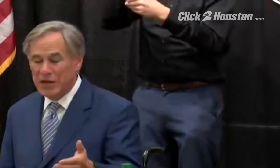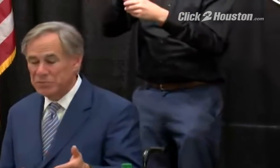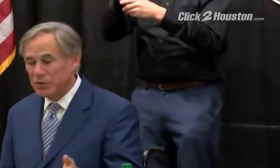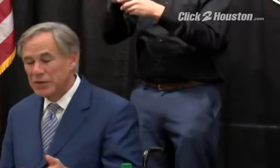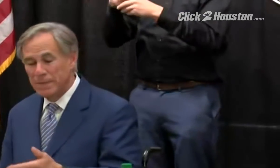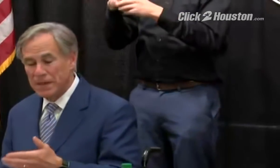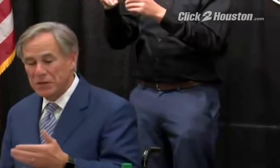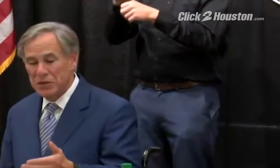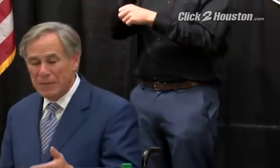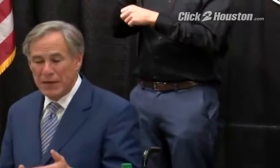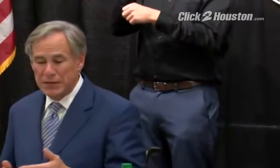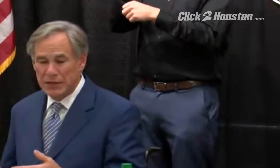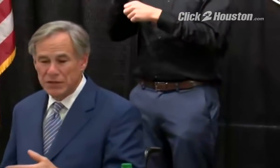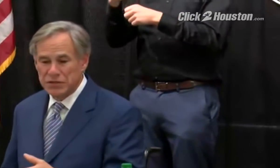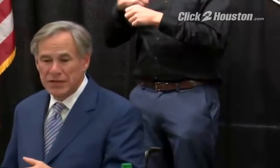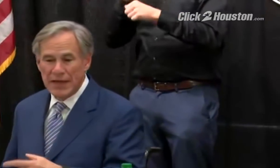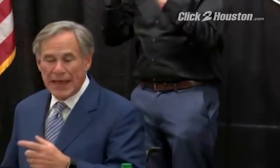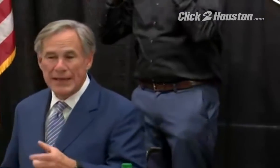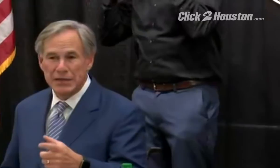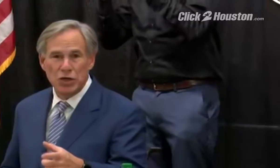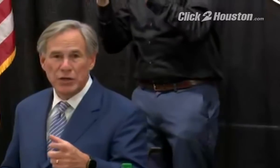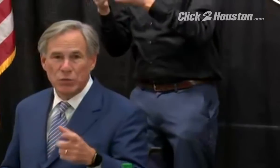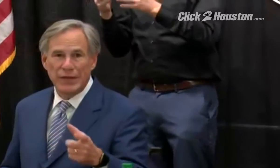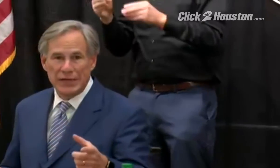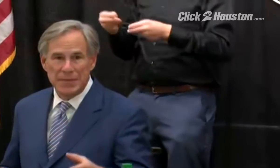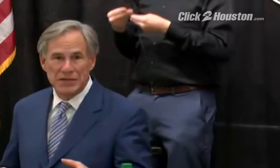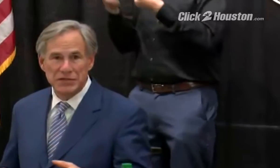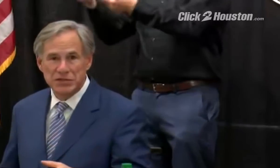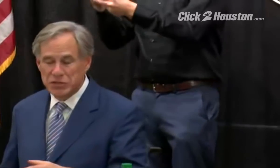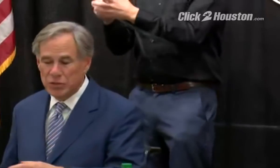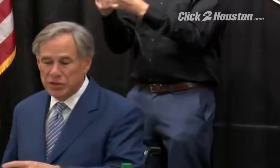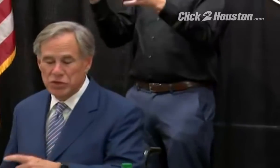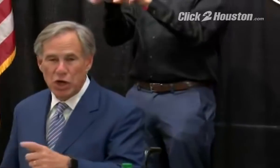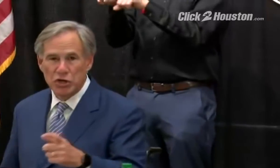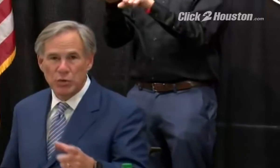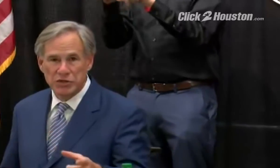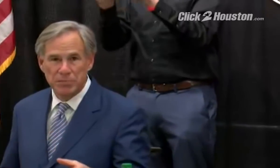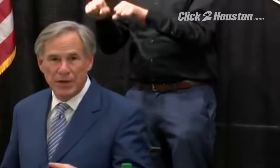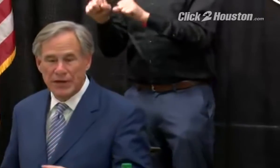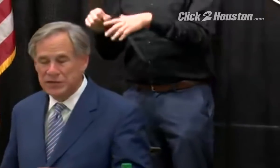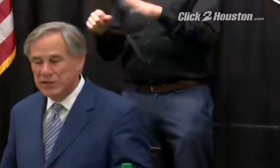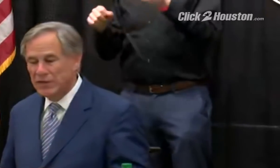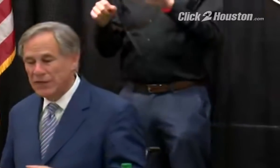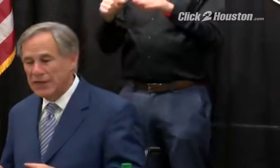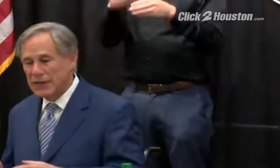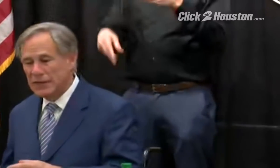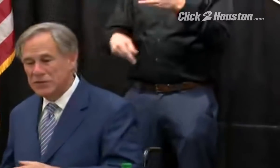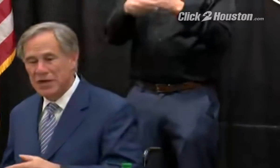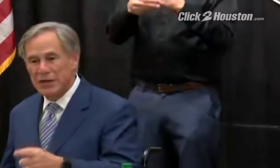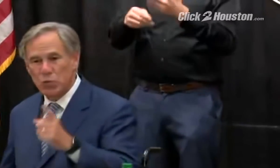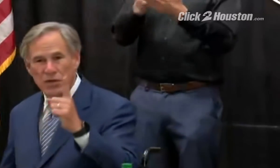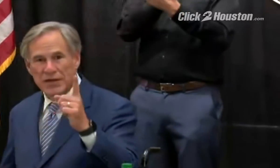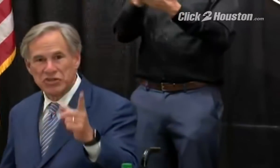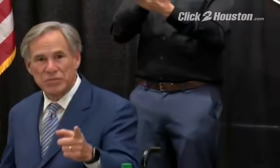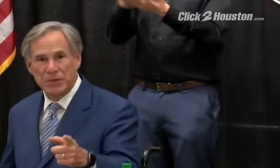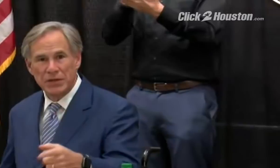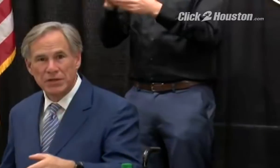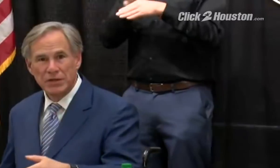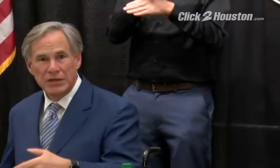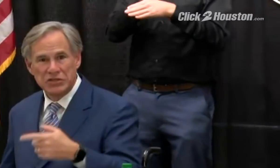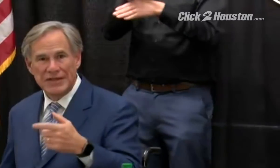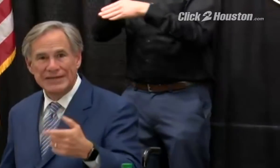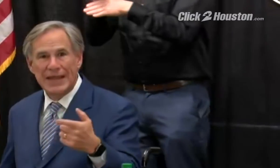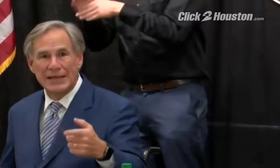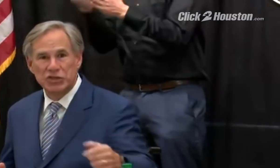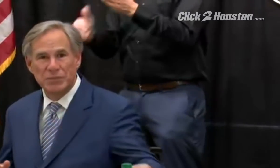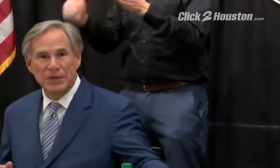much as possible. The amount is added on a weekly basis, and so there's ongoing supplies, and it's not a one-day shipping.